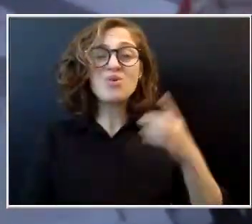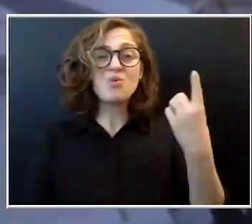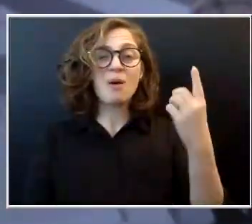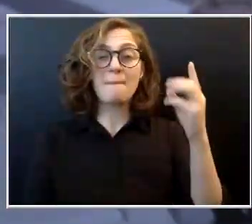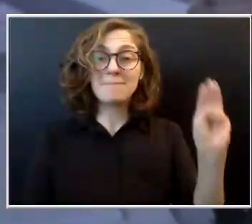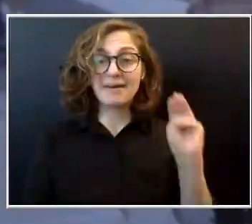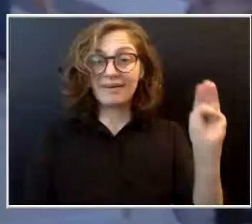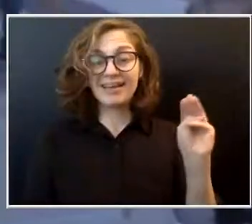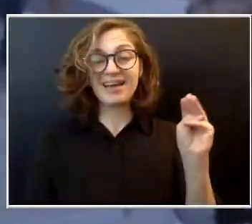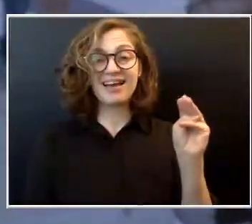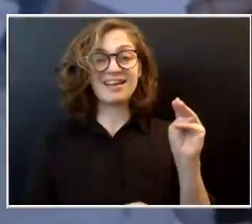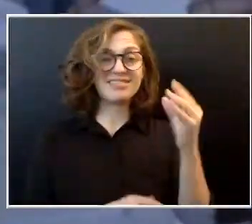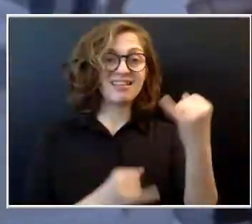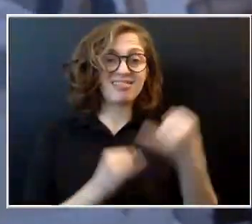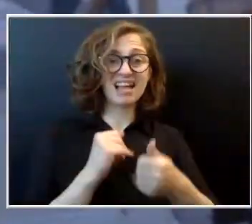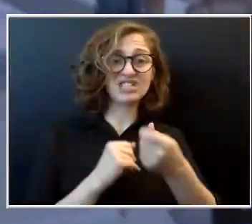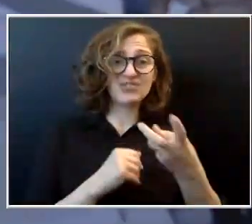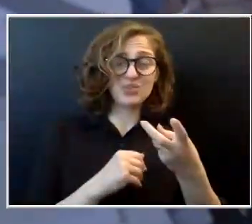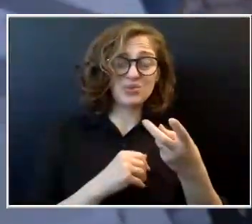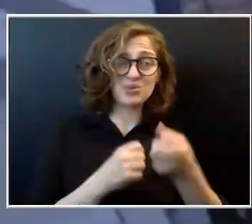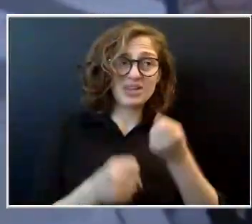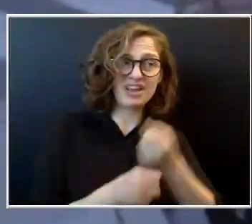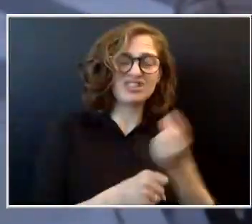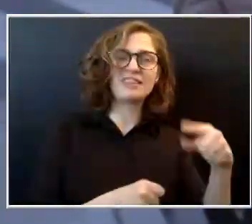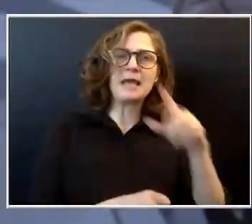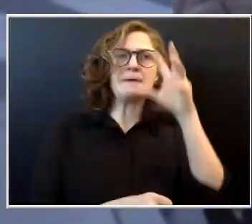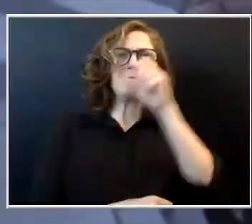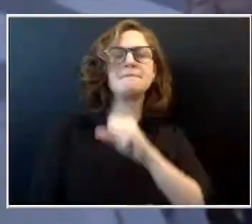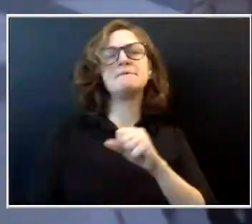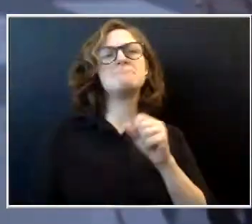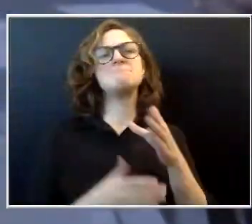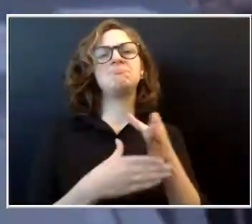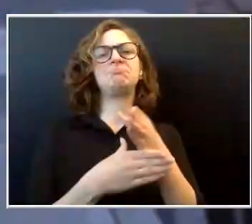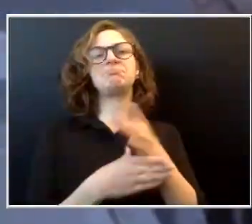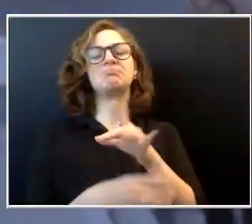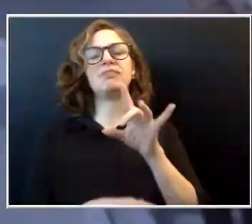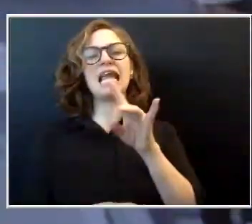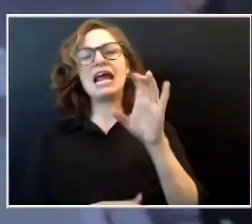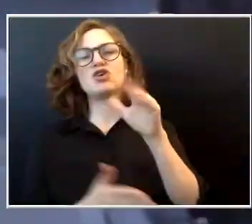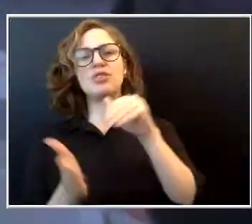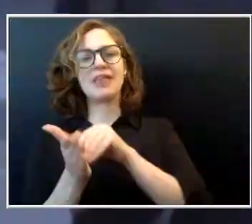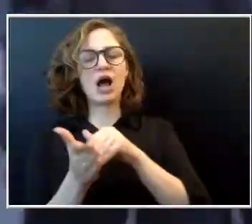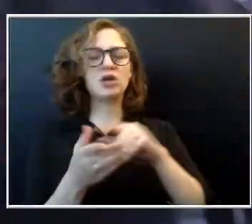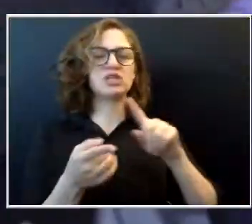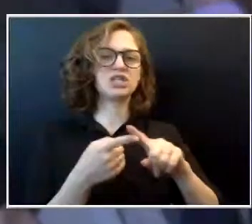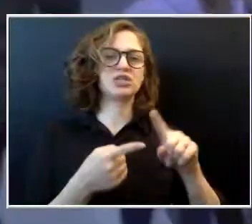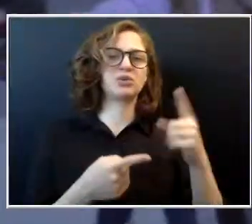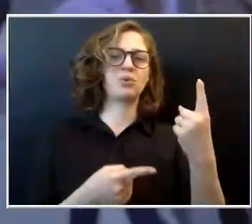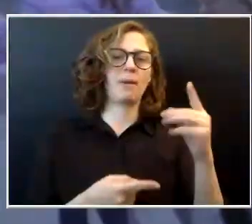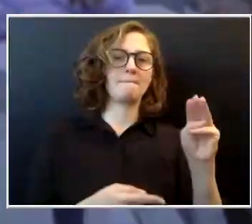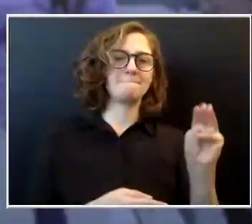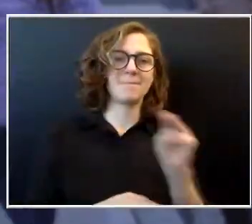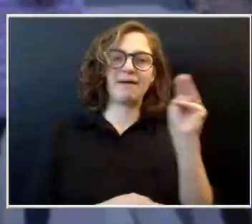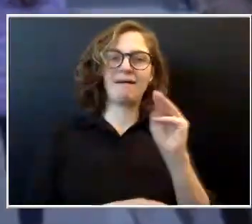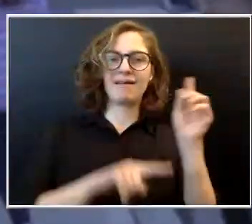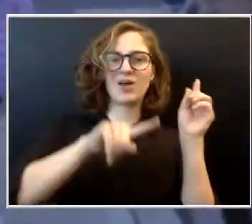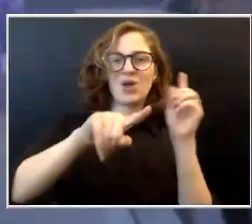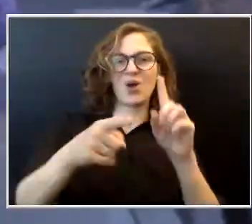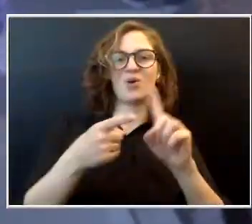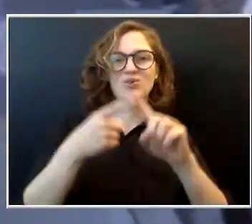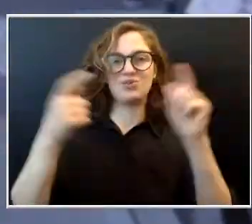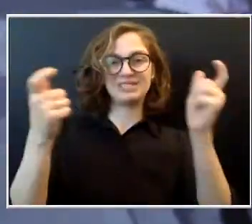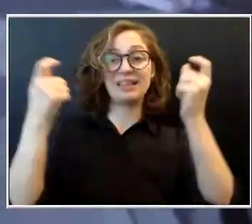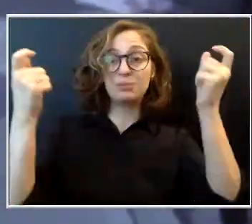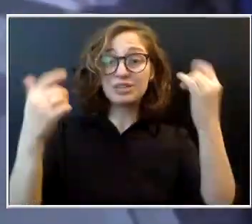between 800,000 to 1 million people have come to the games, or come to the celebrations, but with temperatures expected to get up